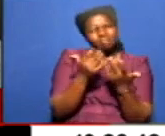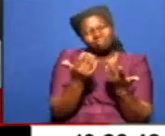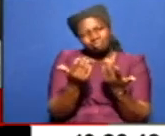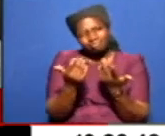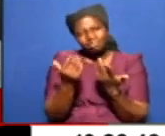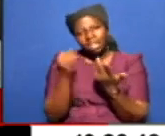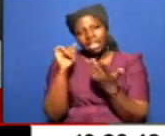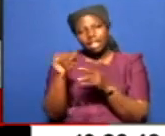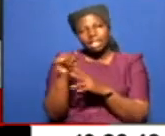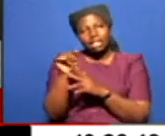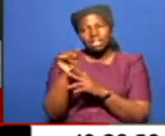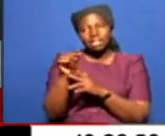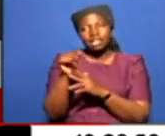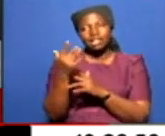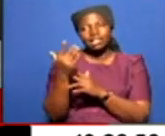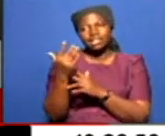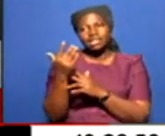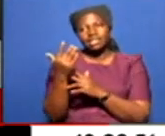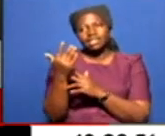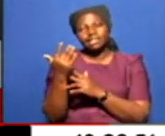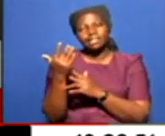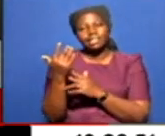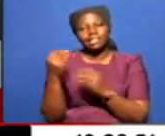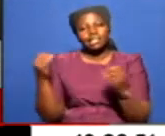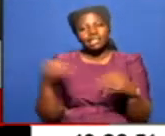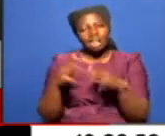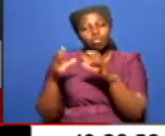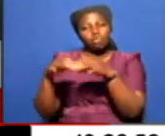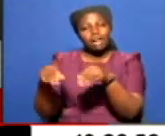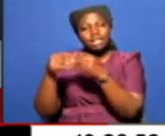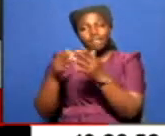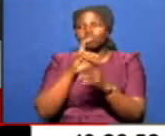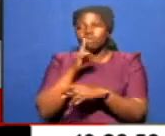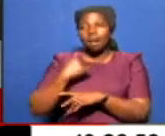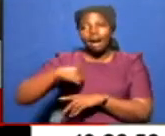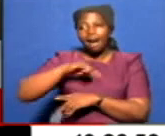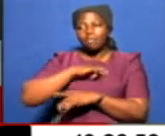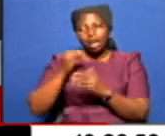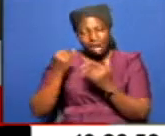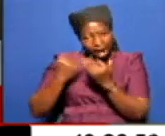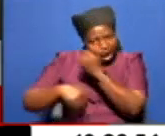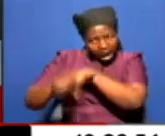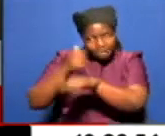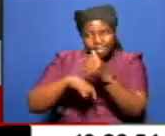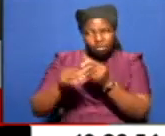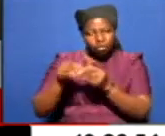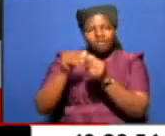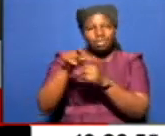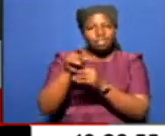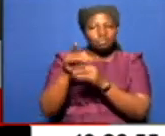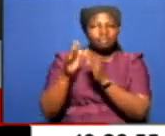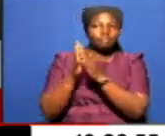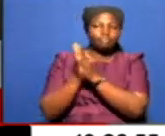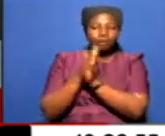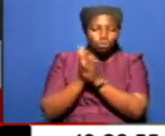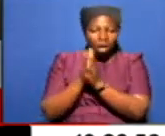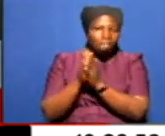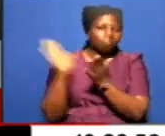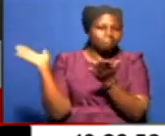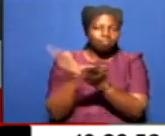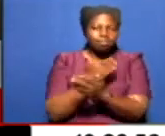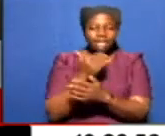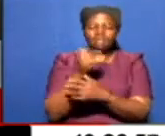recruiters? So we are doing efforts on counter narratives, of course deleting this material from online when we access